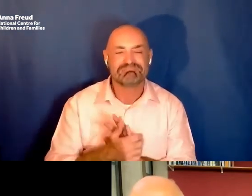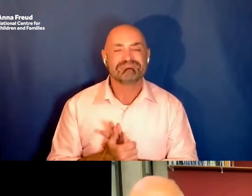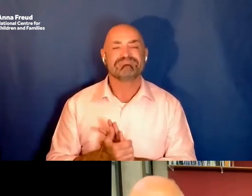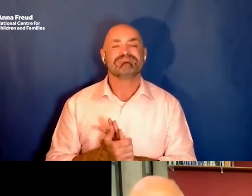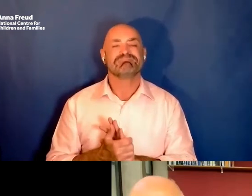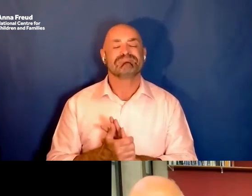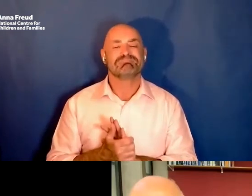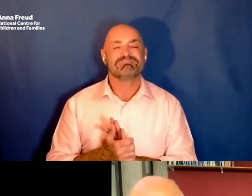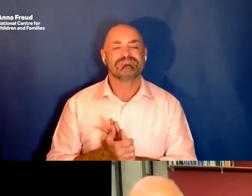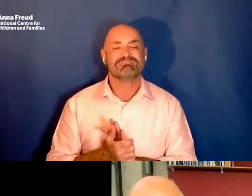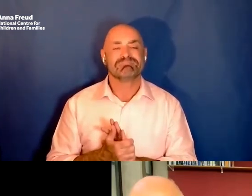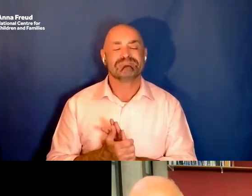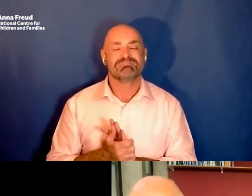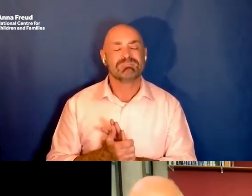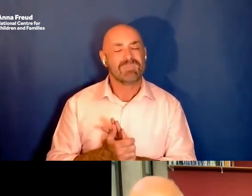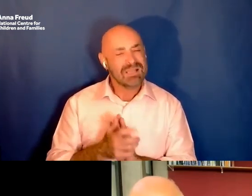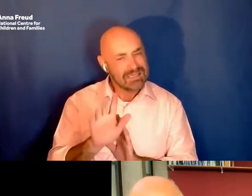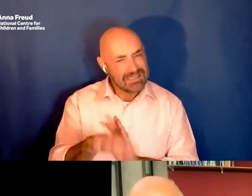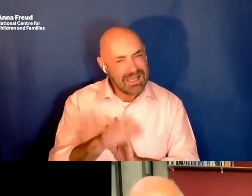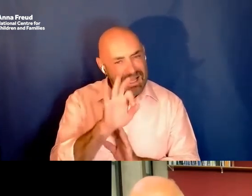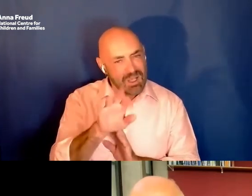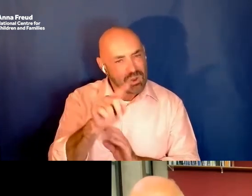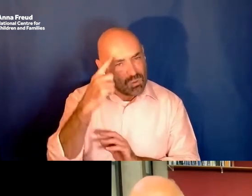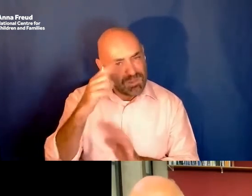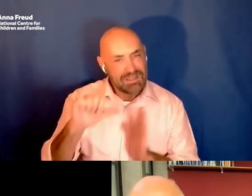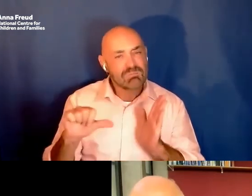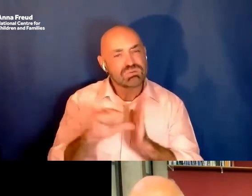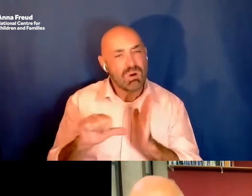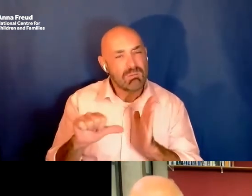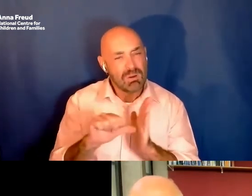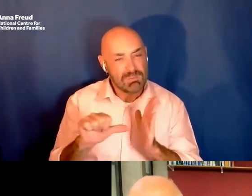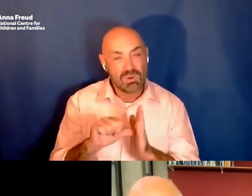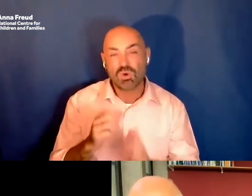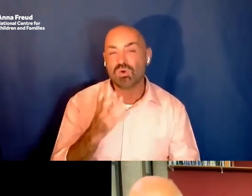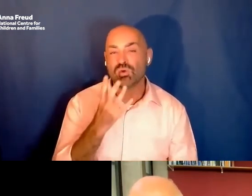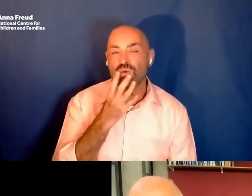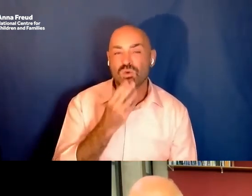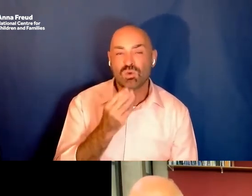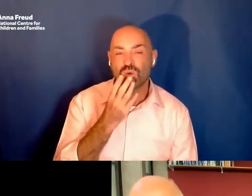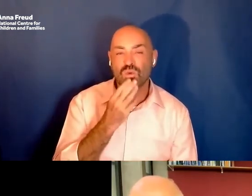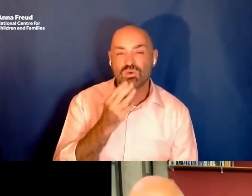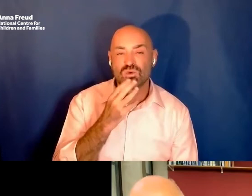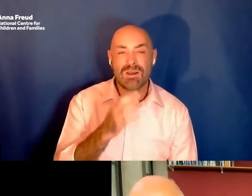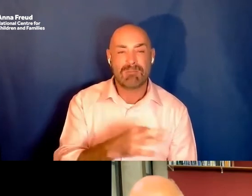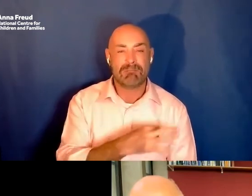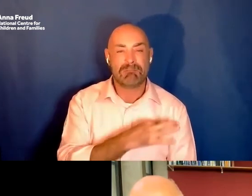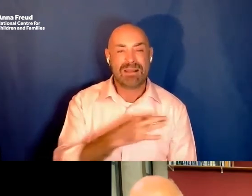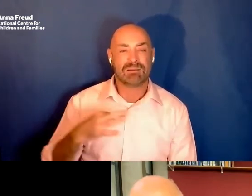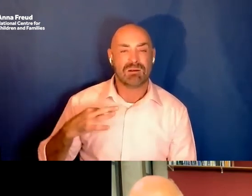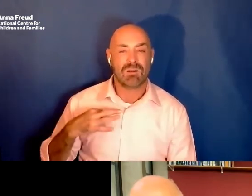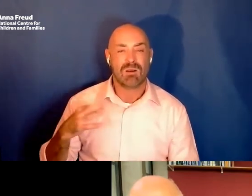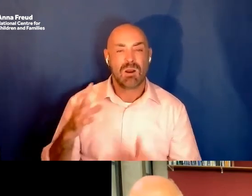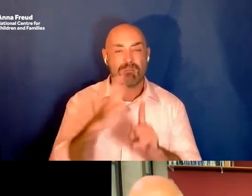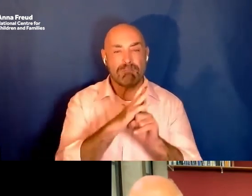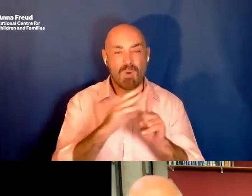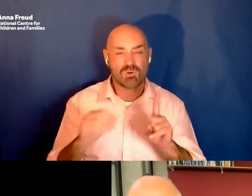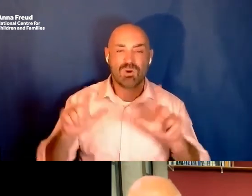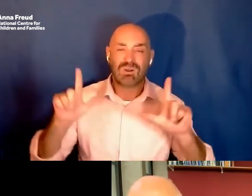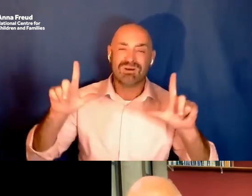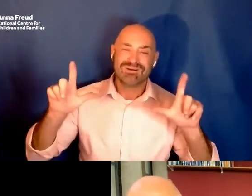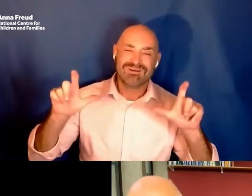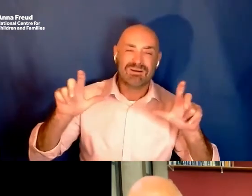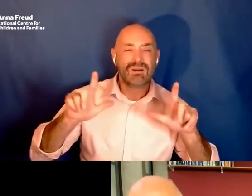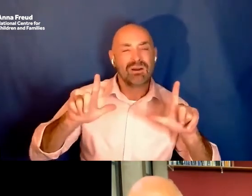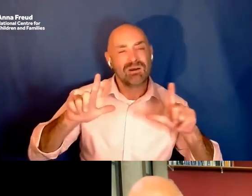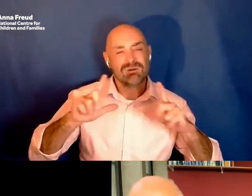asks, isn't it problematic to use the medical model terminology of mental